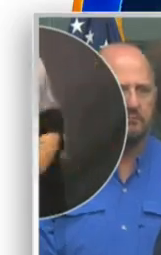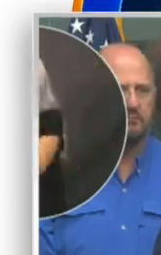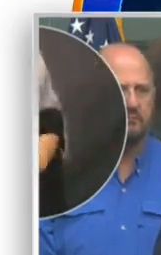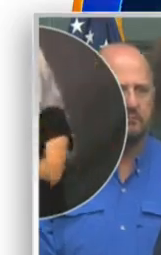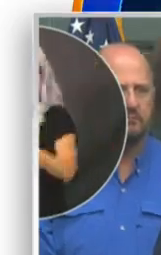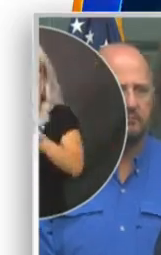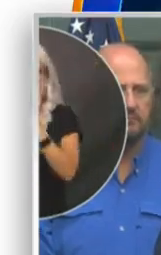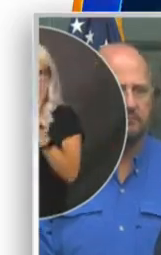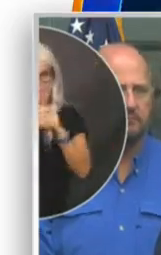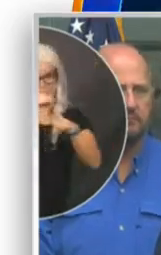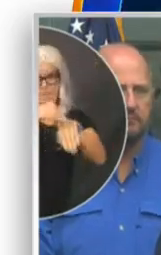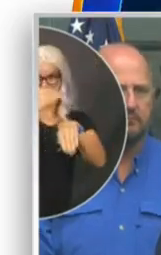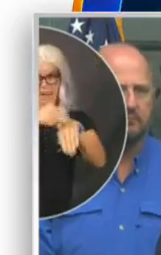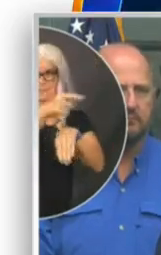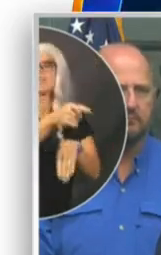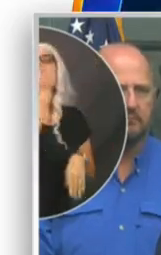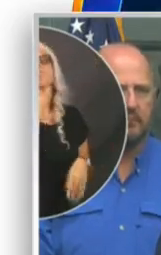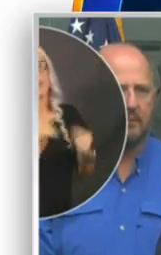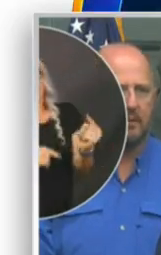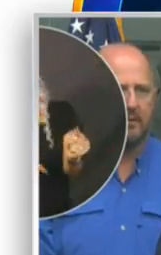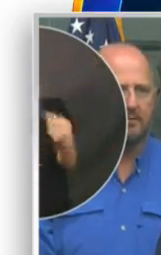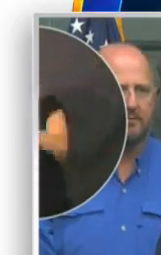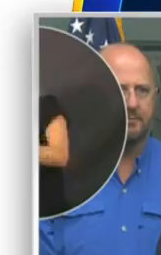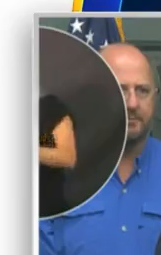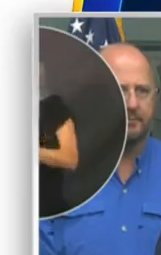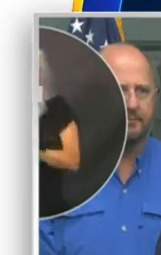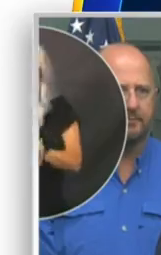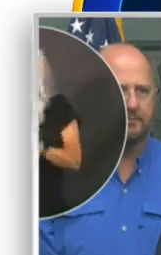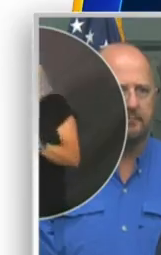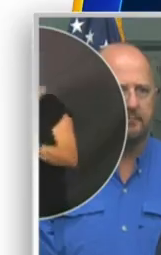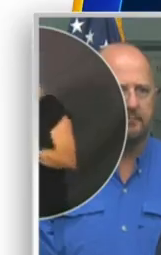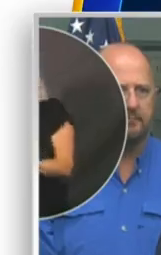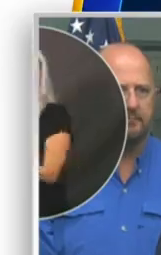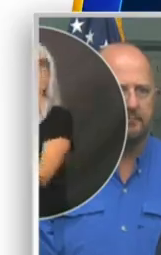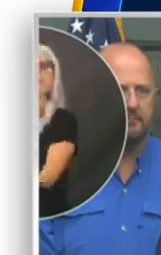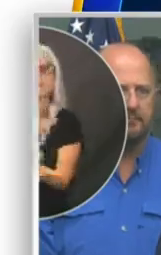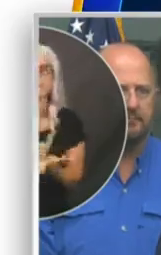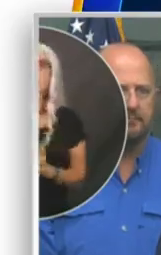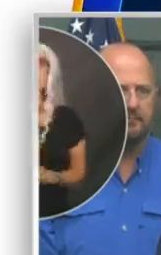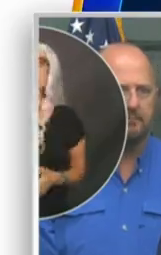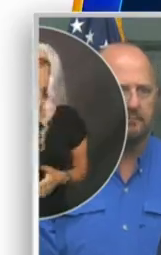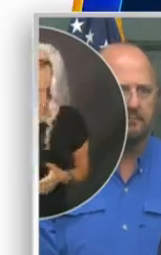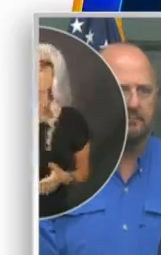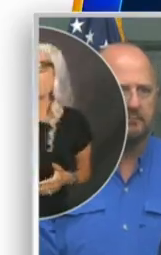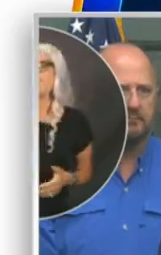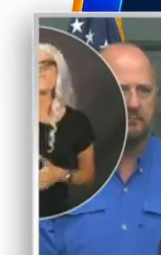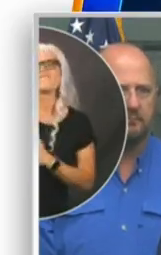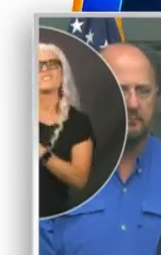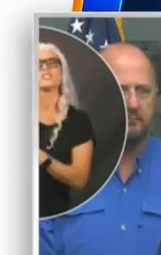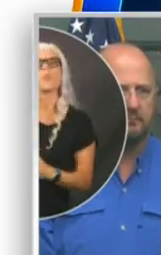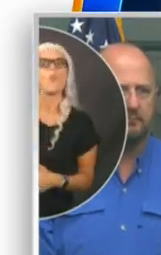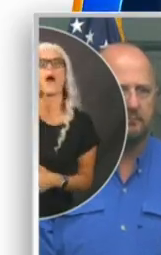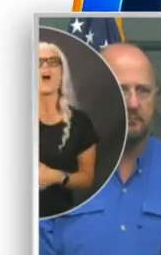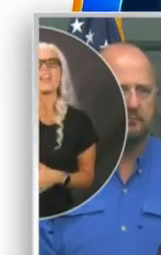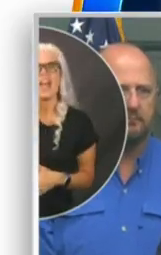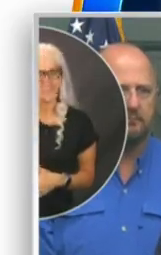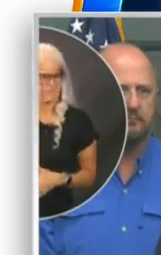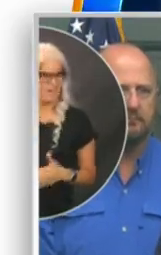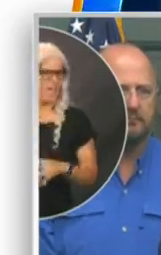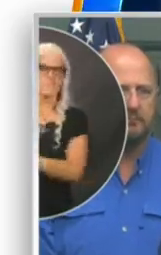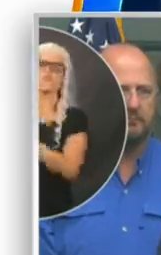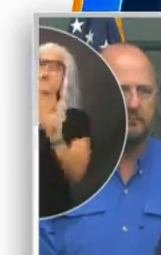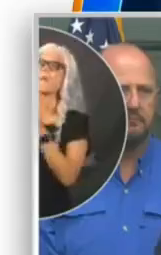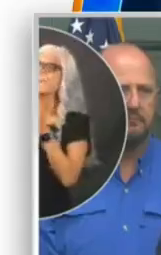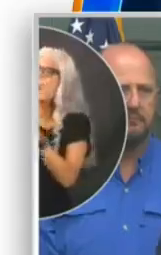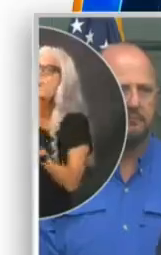Florida. Florida Fish and Wildlife, both vehicle assets, water assets, and air assets. And the U.S. Coast